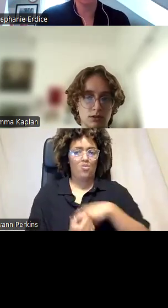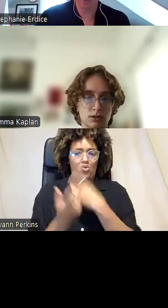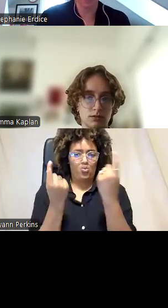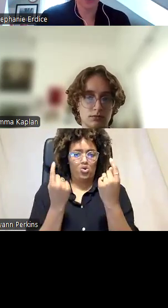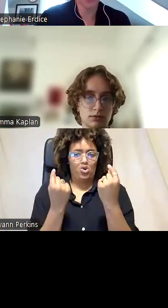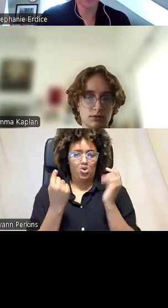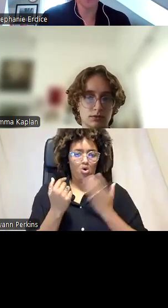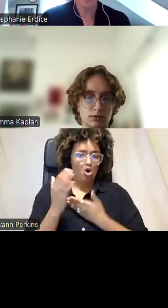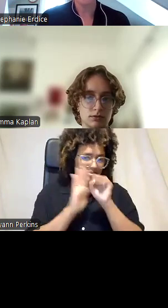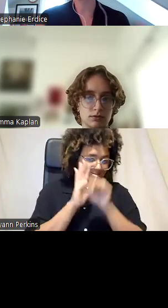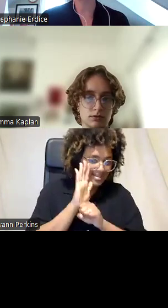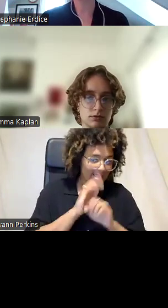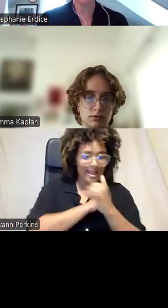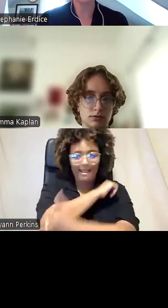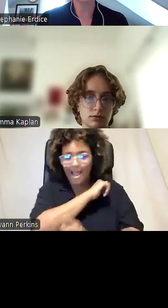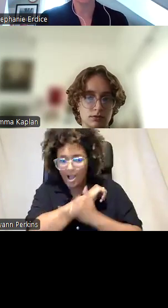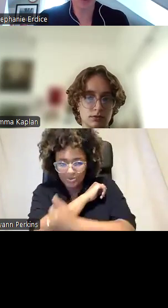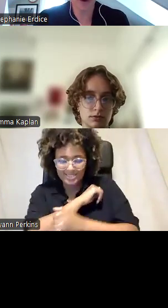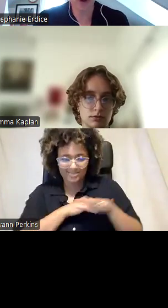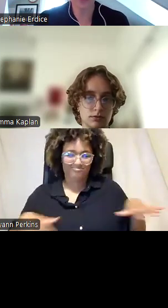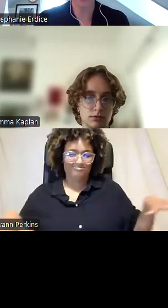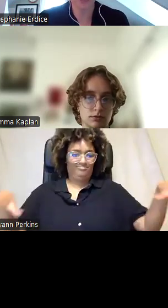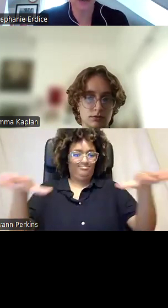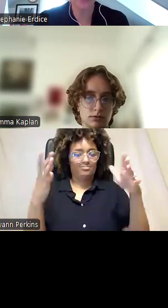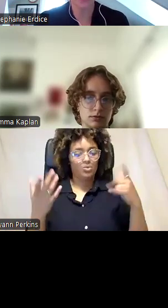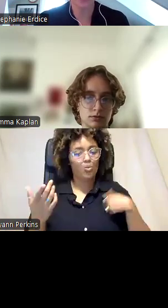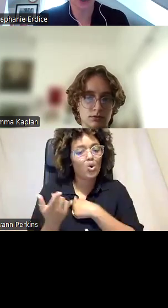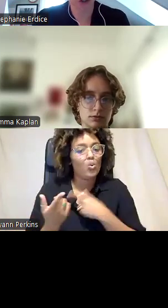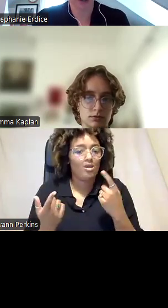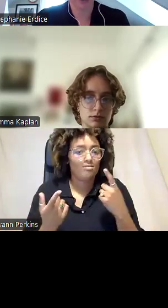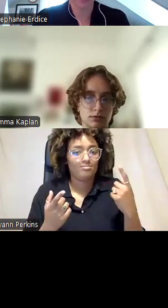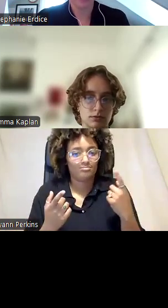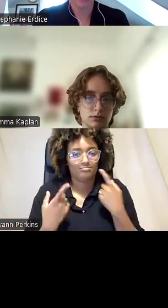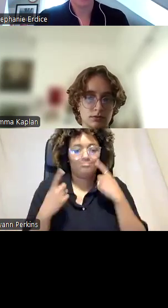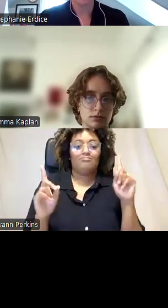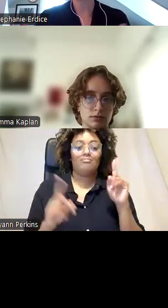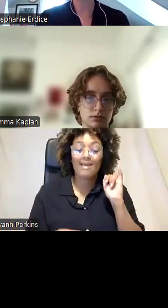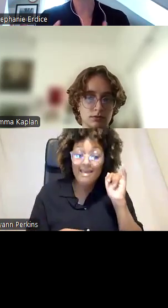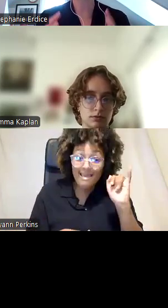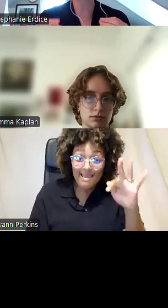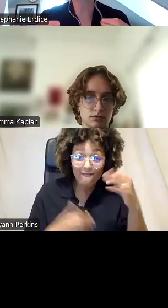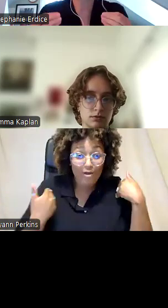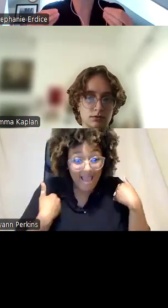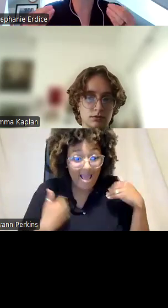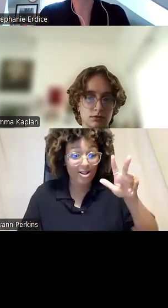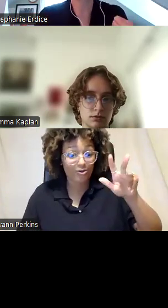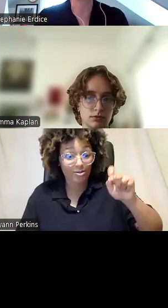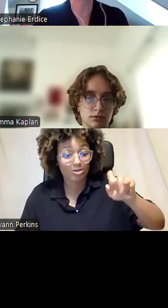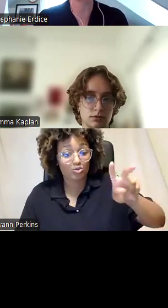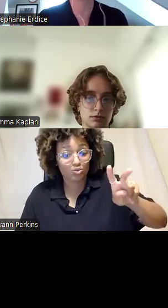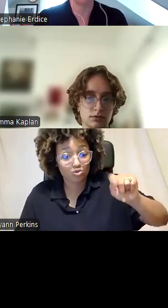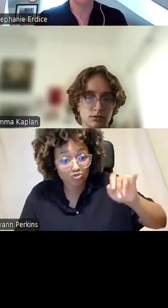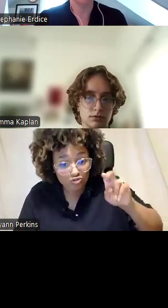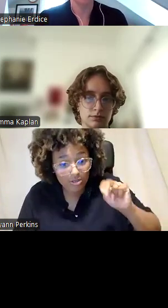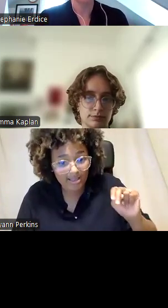state, what our county could do if we had $3.1 trillion. This is